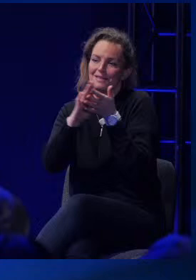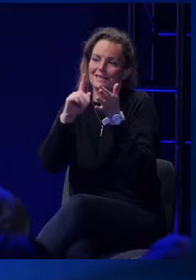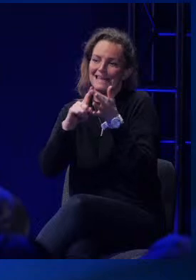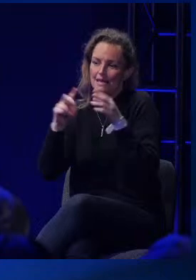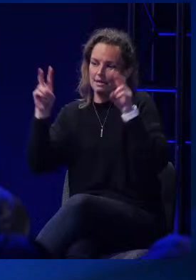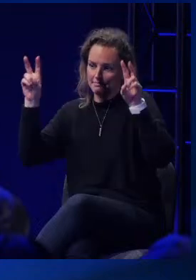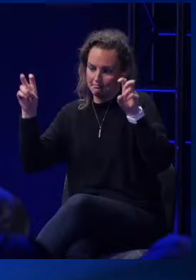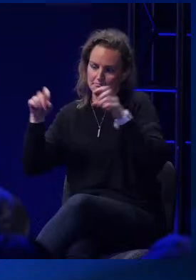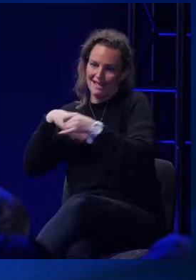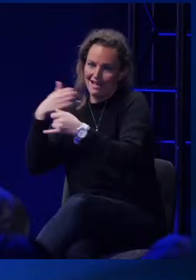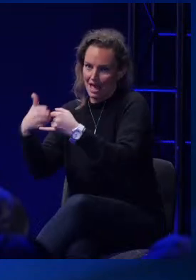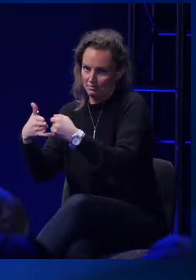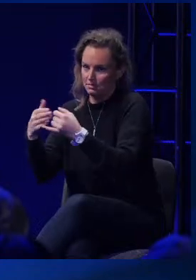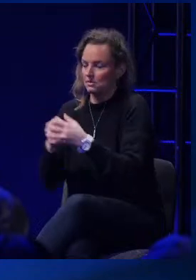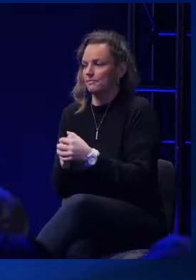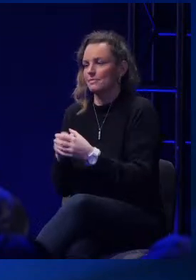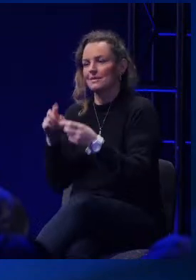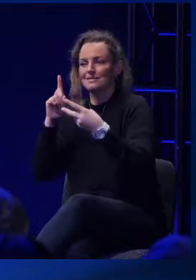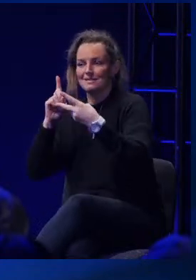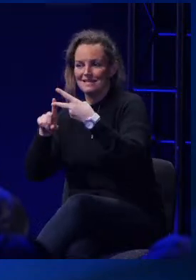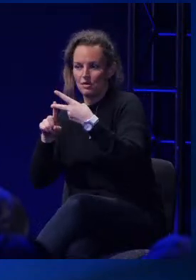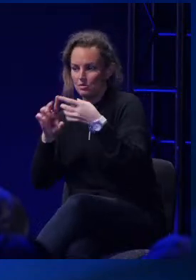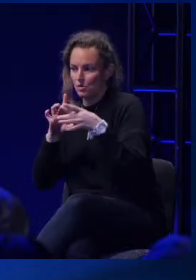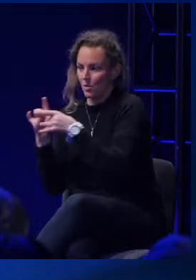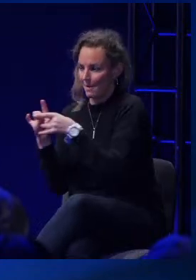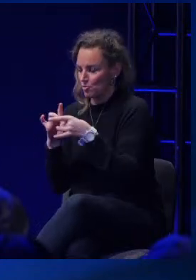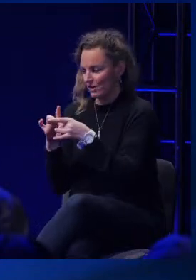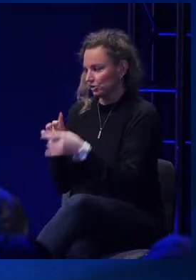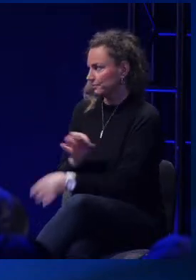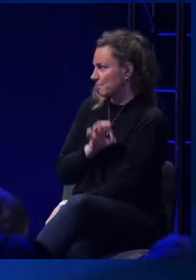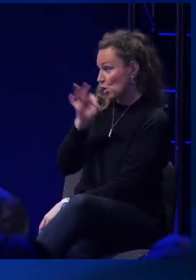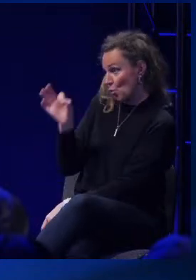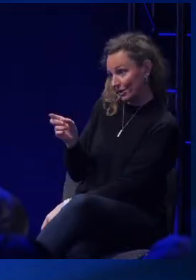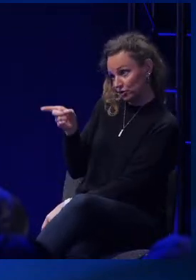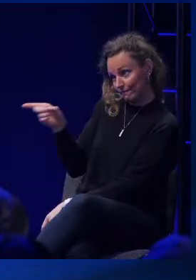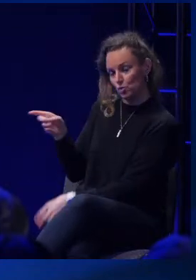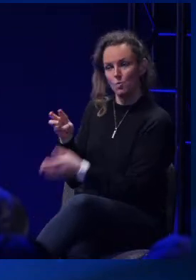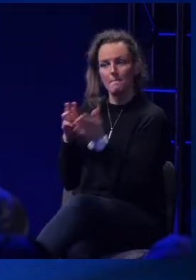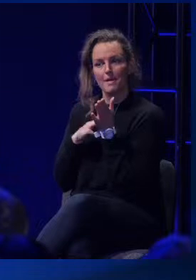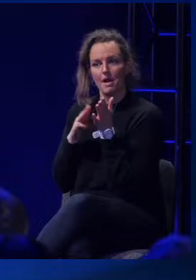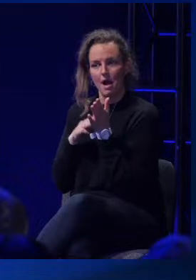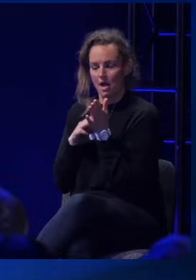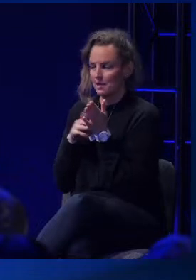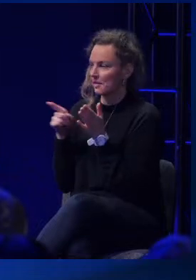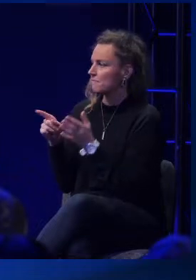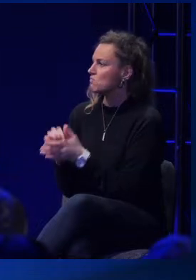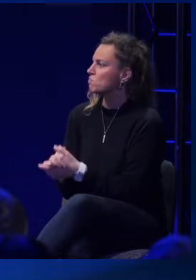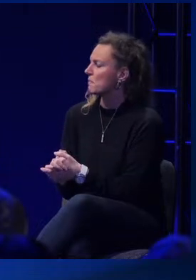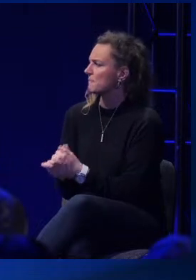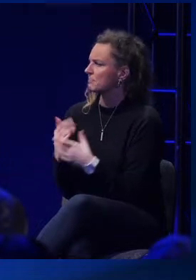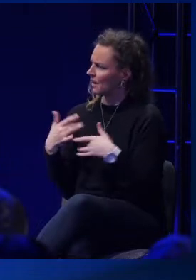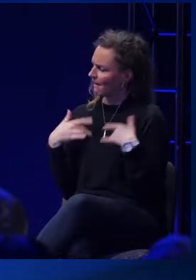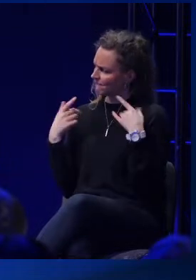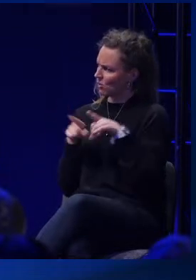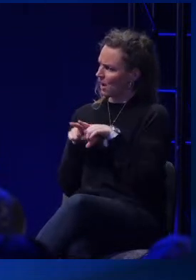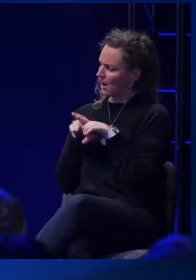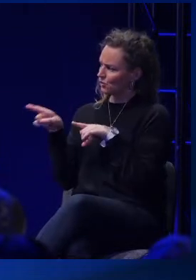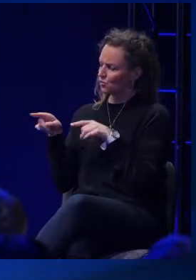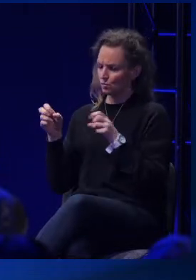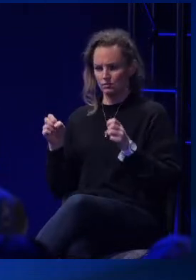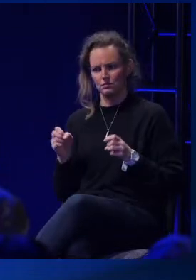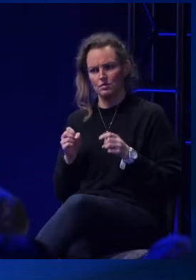2nd collaboration. But I have a question for you, Mikhail. I feel like you really approach